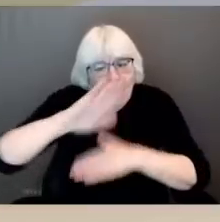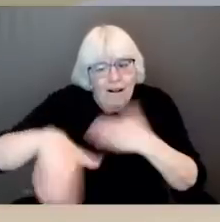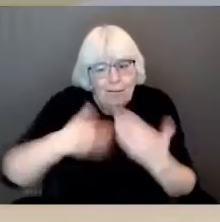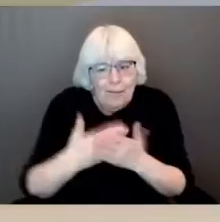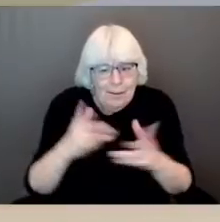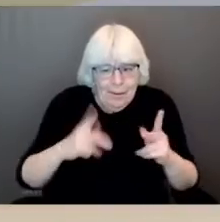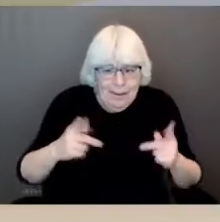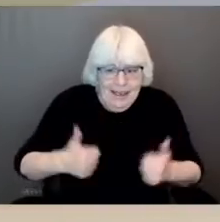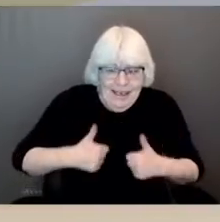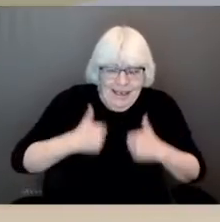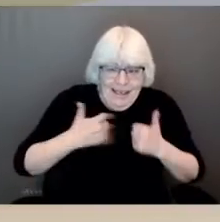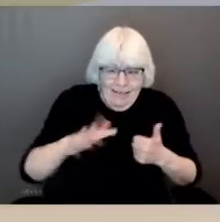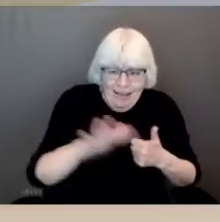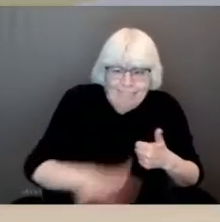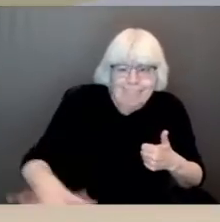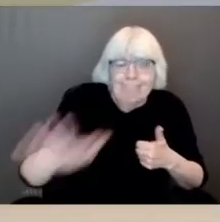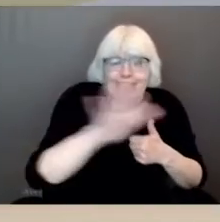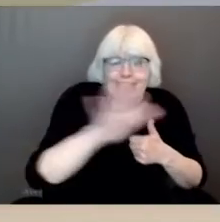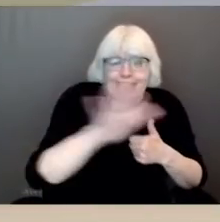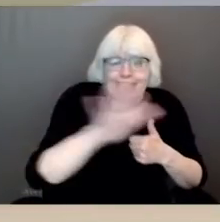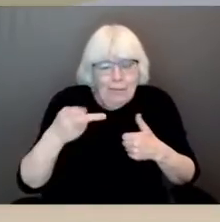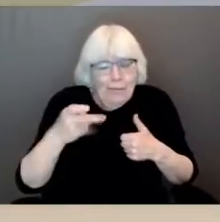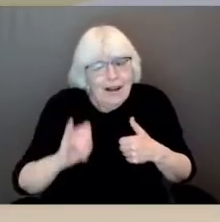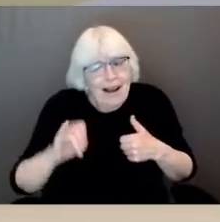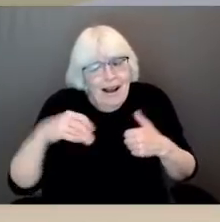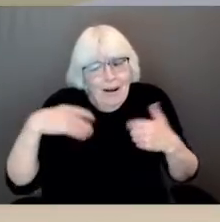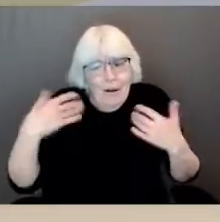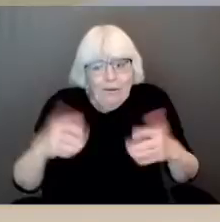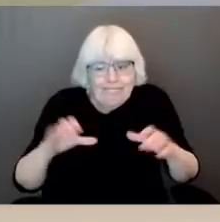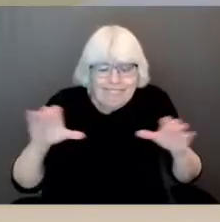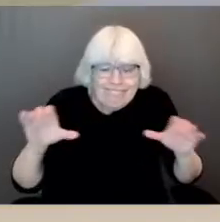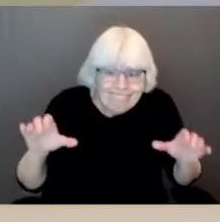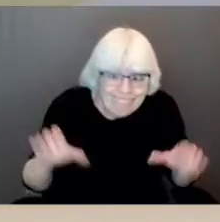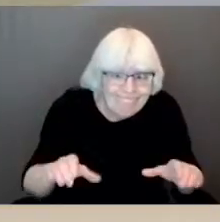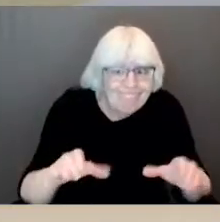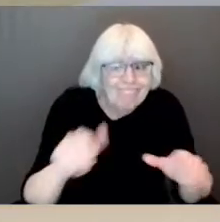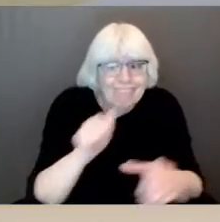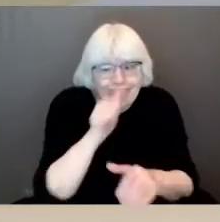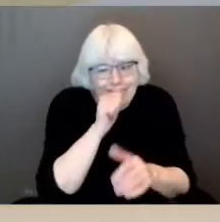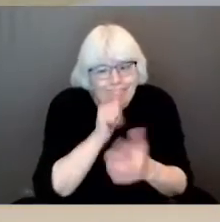so much over the last 19 months, and we are going to get through this.